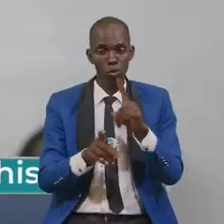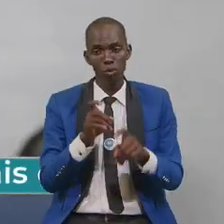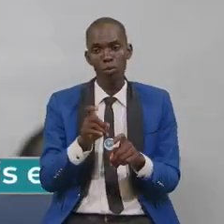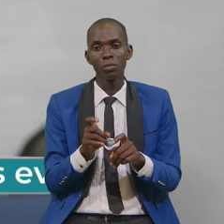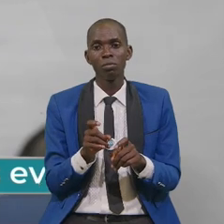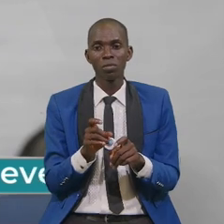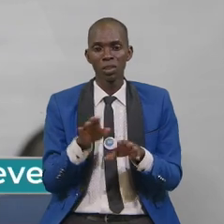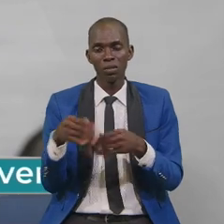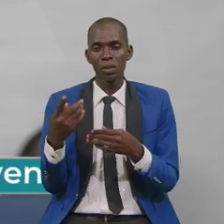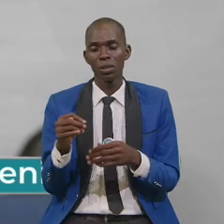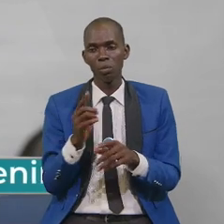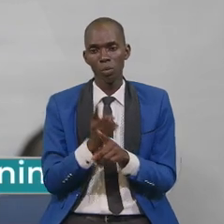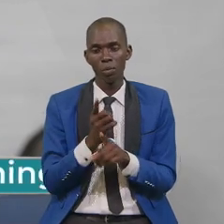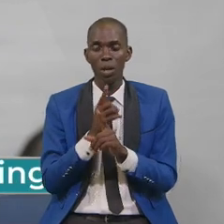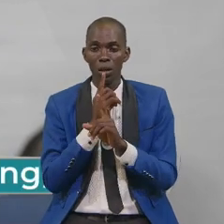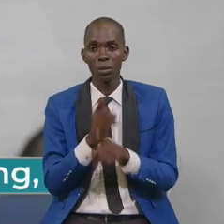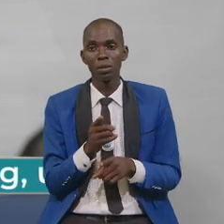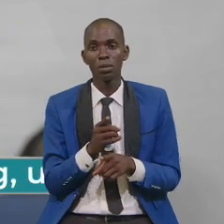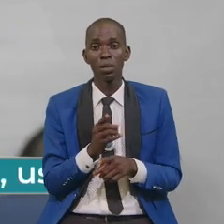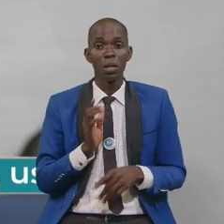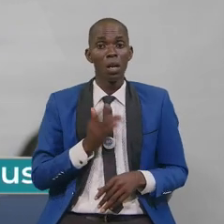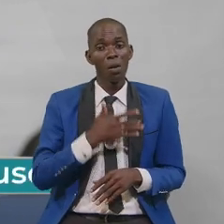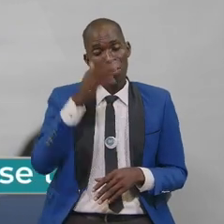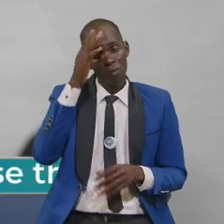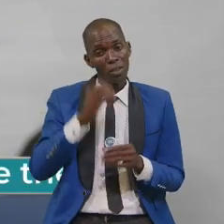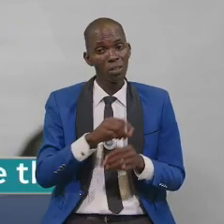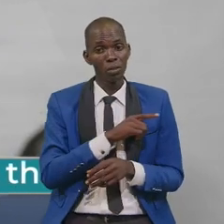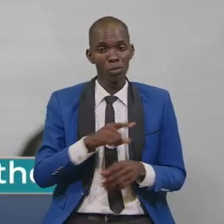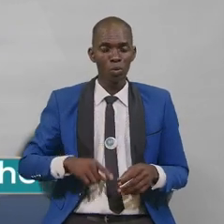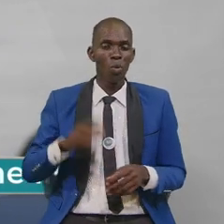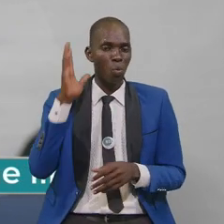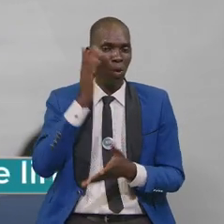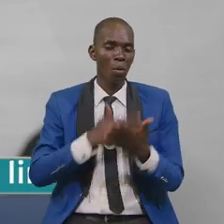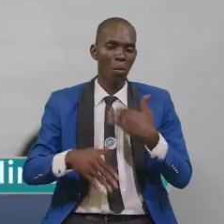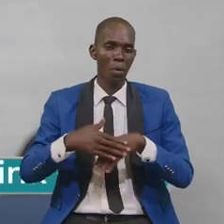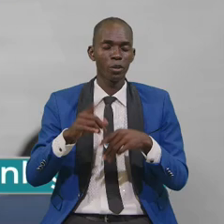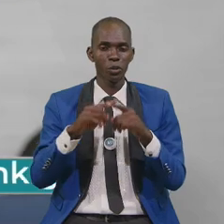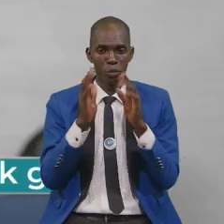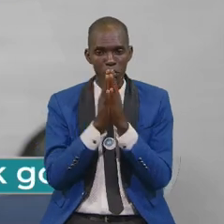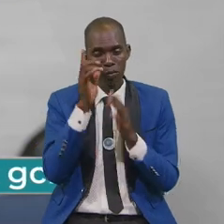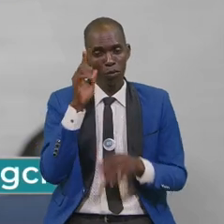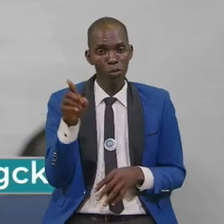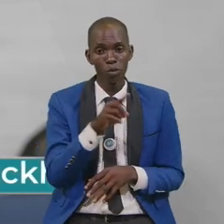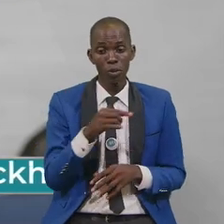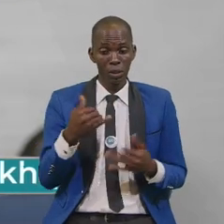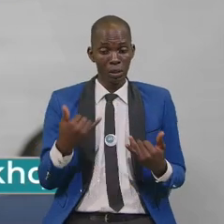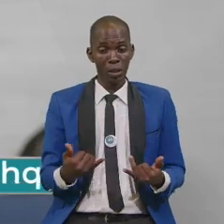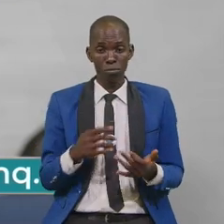Our Father and the Lord will still be coming back to pray for you. So this meeting is not over yet.